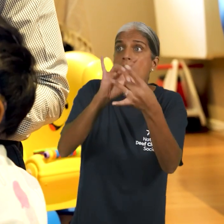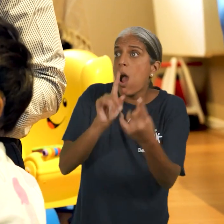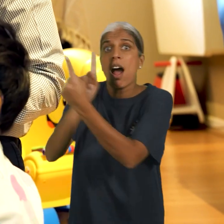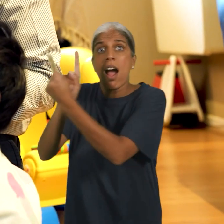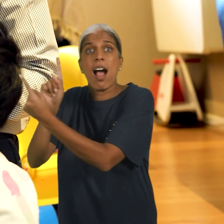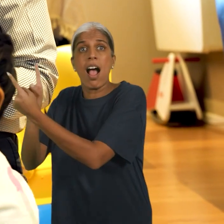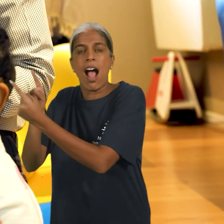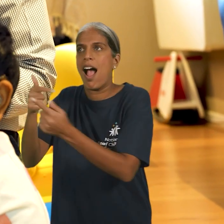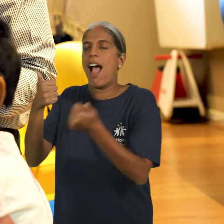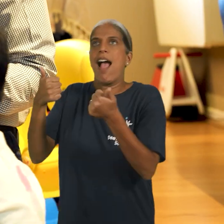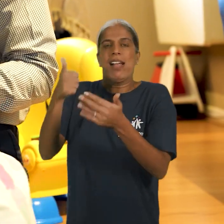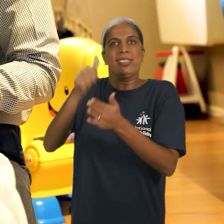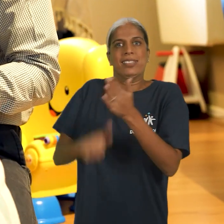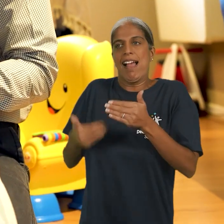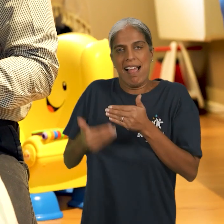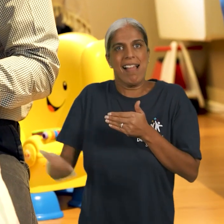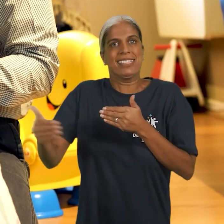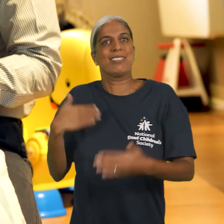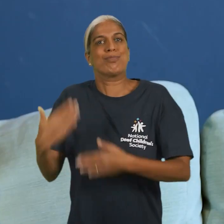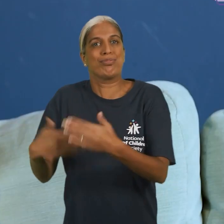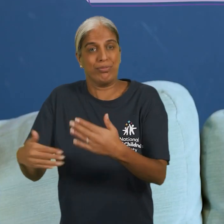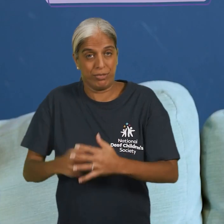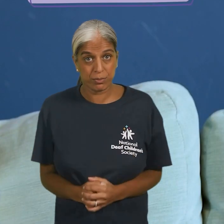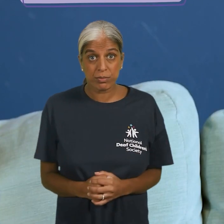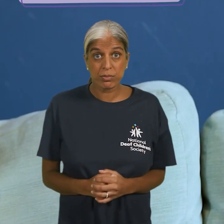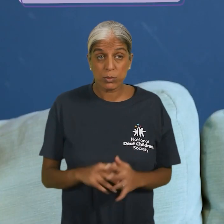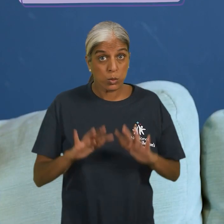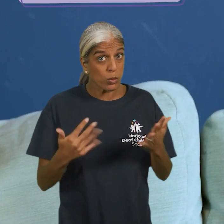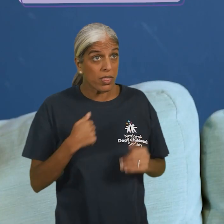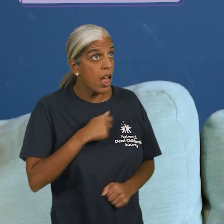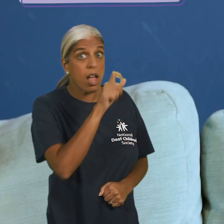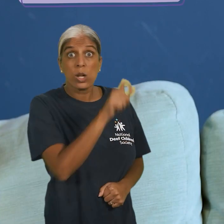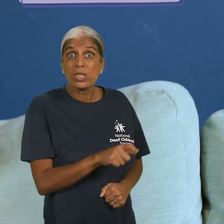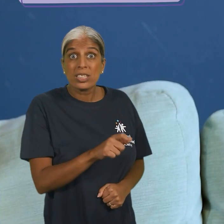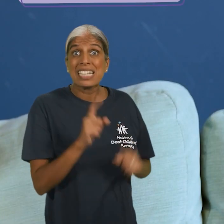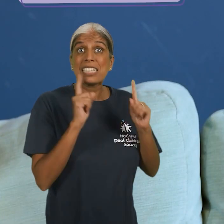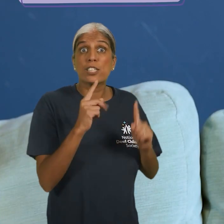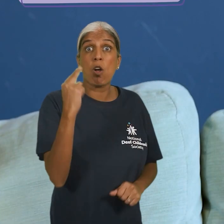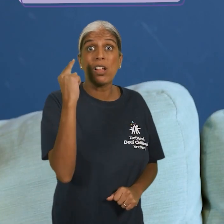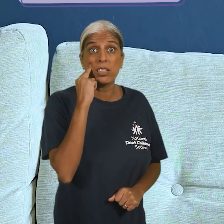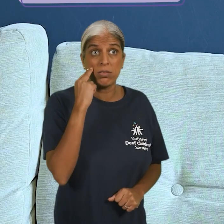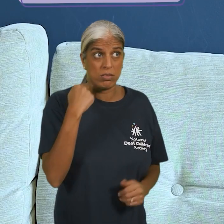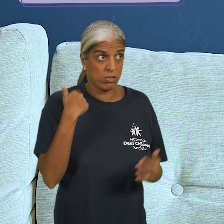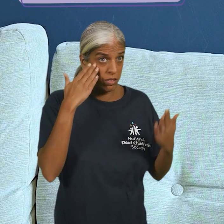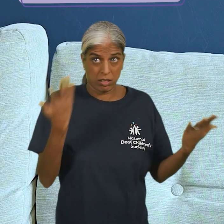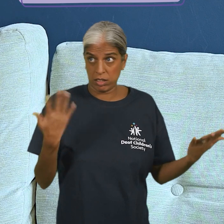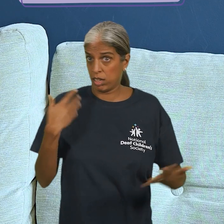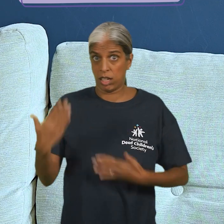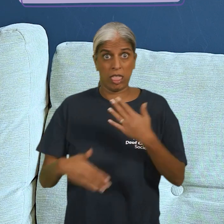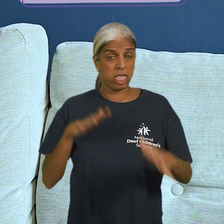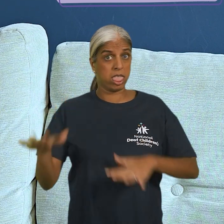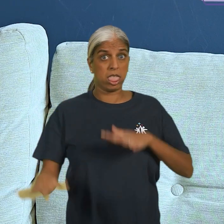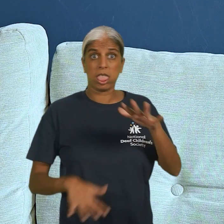to that. So that gives you a good head start. I don't know that we could have done it without our teacher of the deaf. She's provided loads